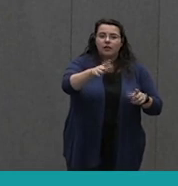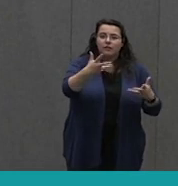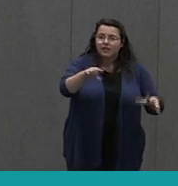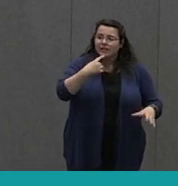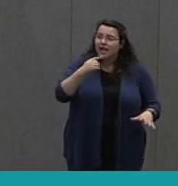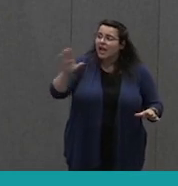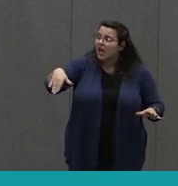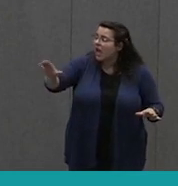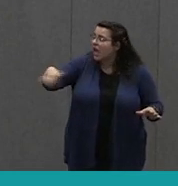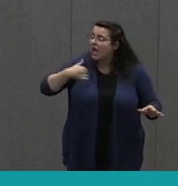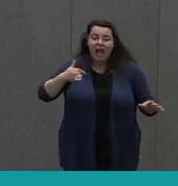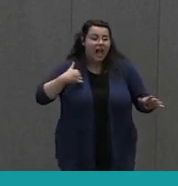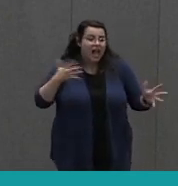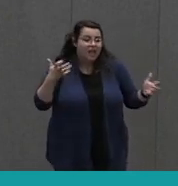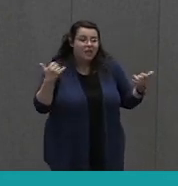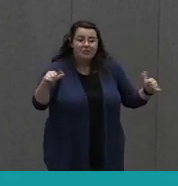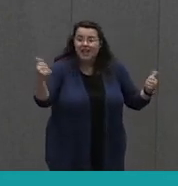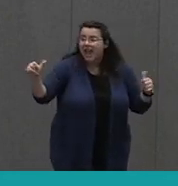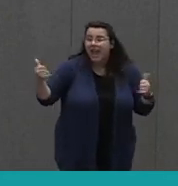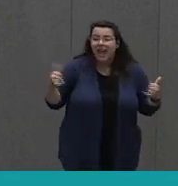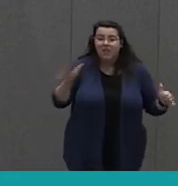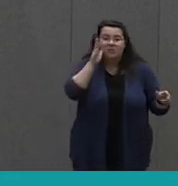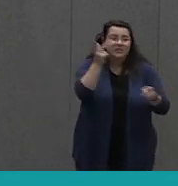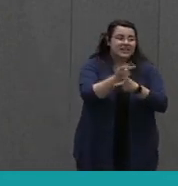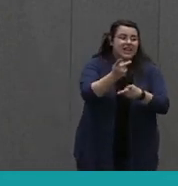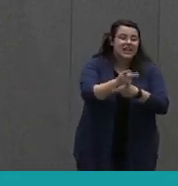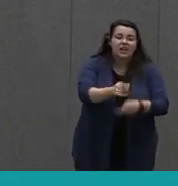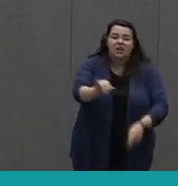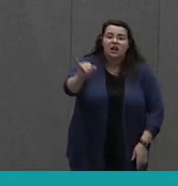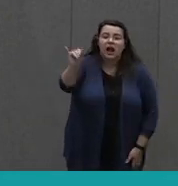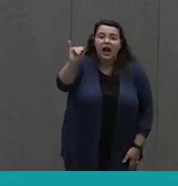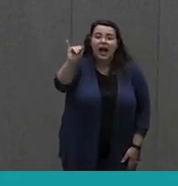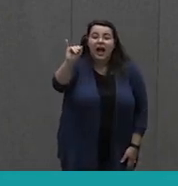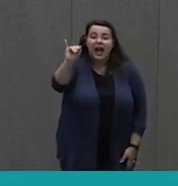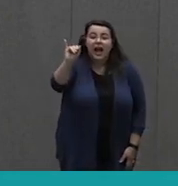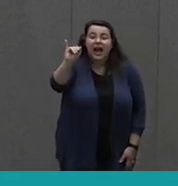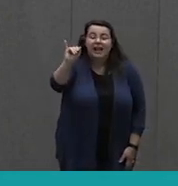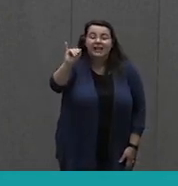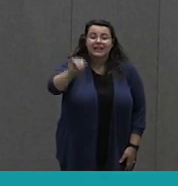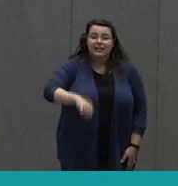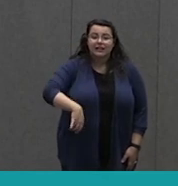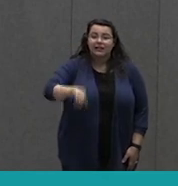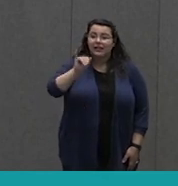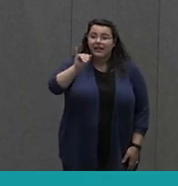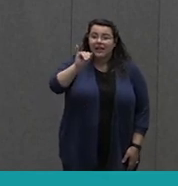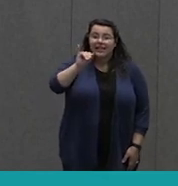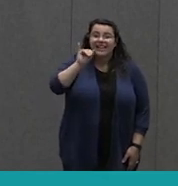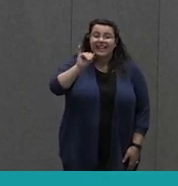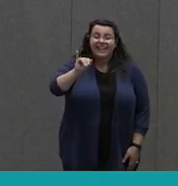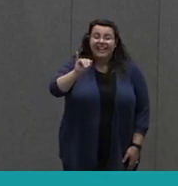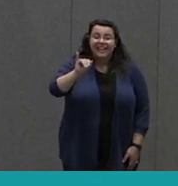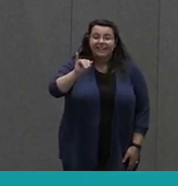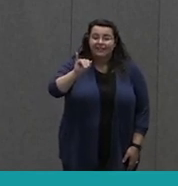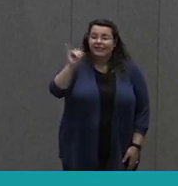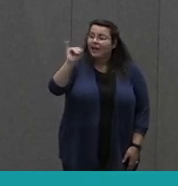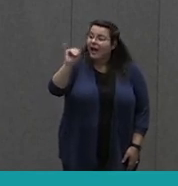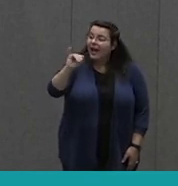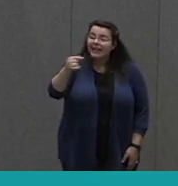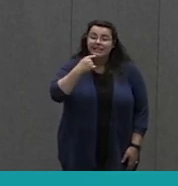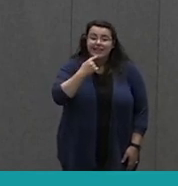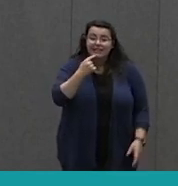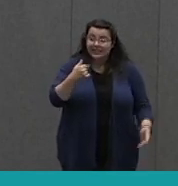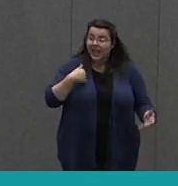This is pretty cool. But all of a sudden, it's someone else's turn. Letter B has already had his turn, so we'll scoot